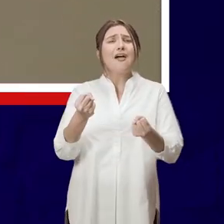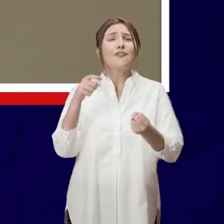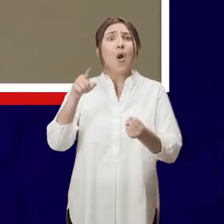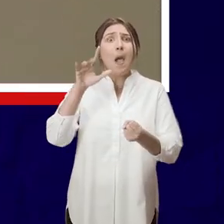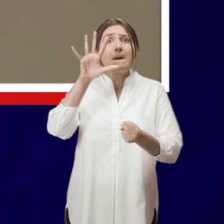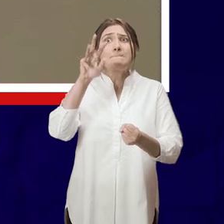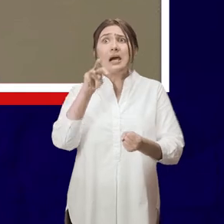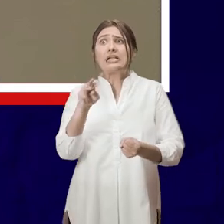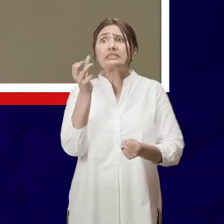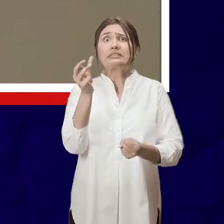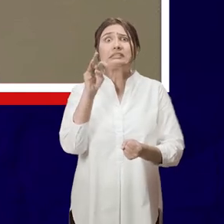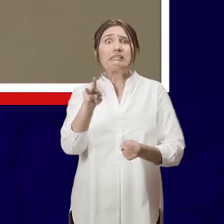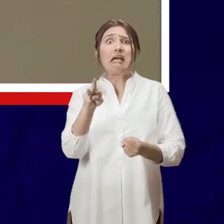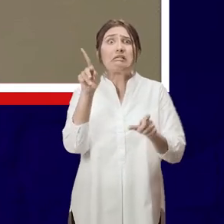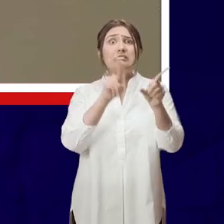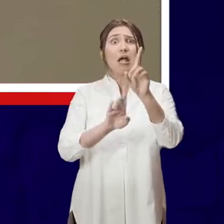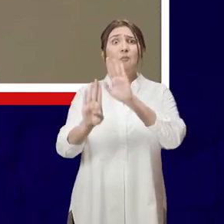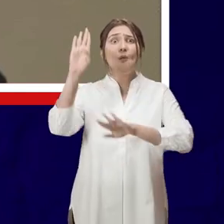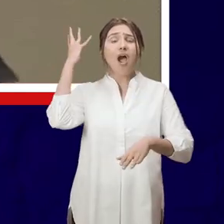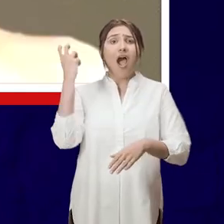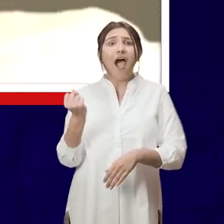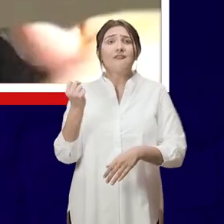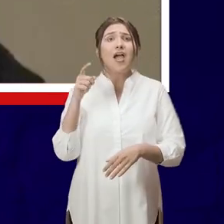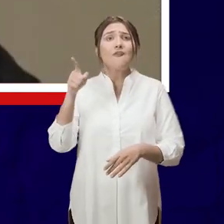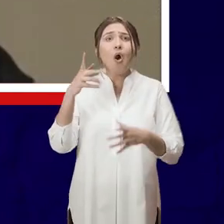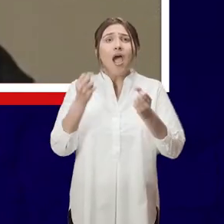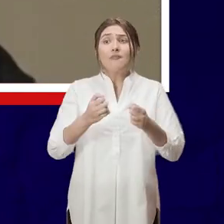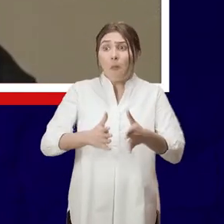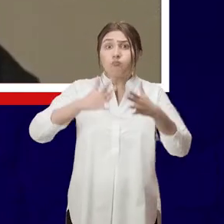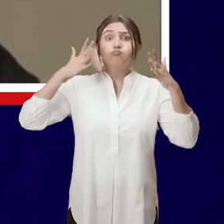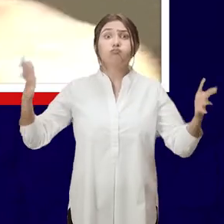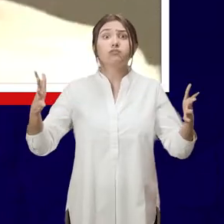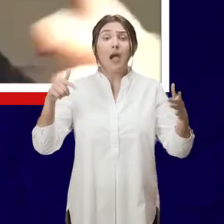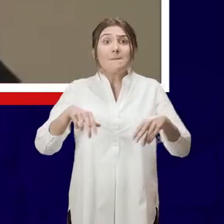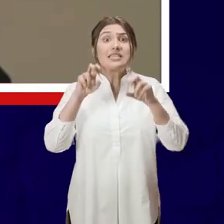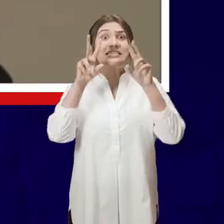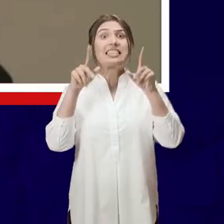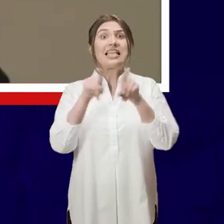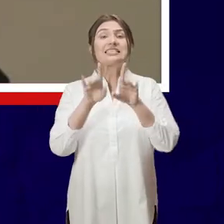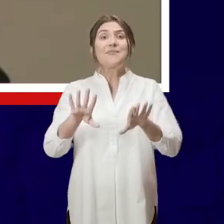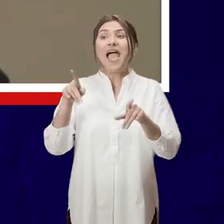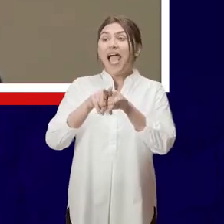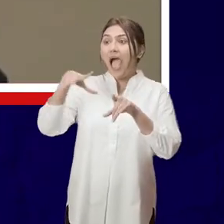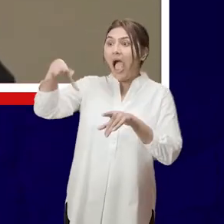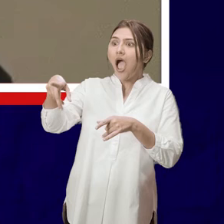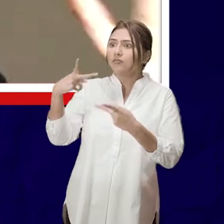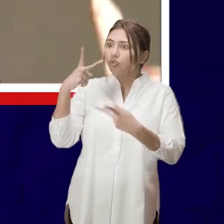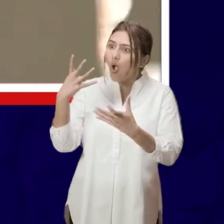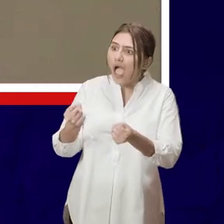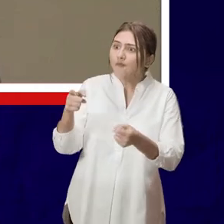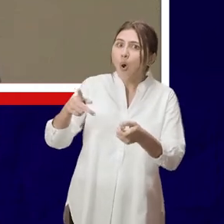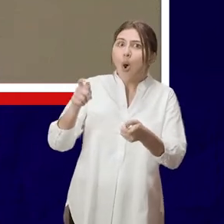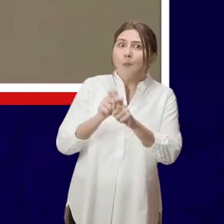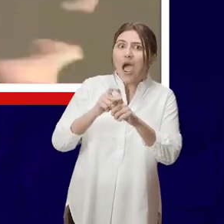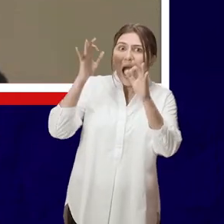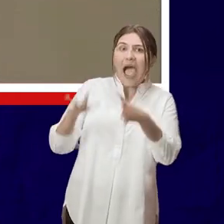5,000 or 6,000 years old. And it's surviving because it's built on platforms. And because it's a, you know, it's in a riverine belt, and